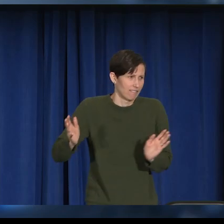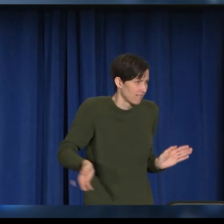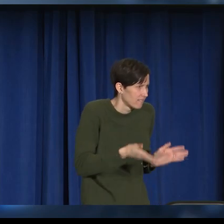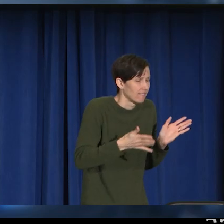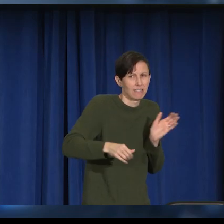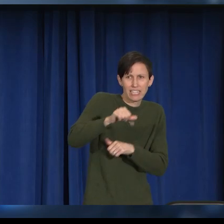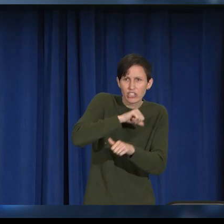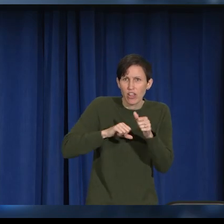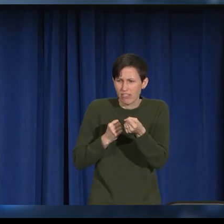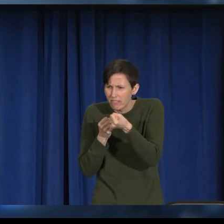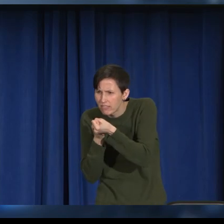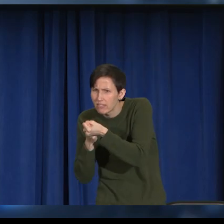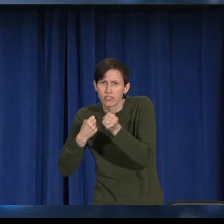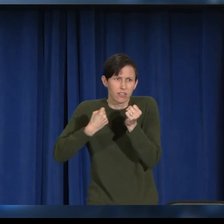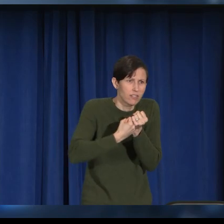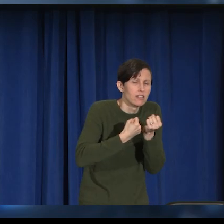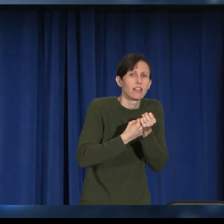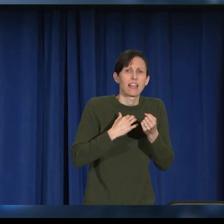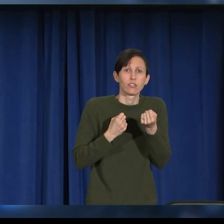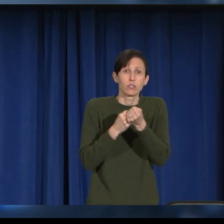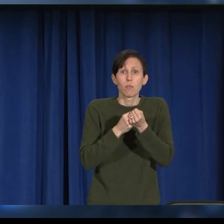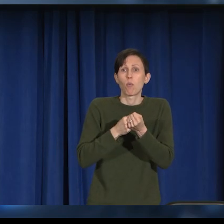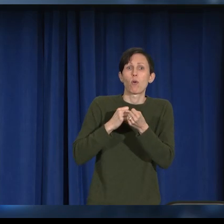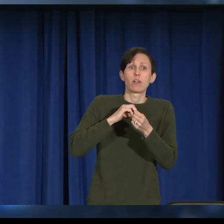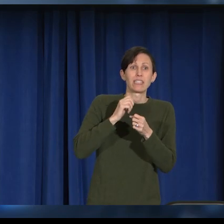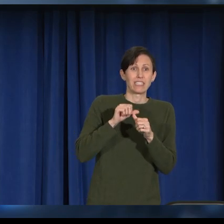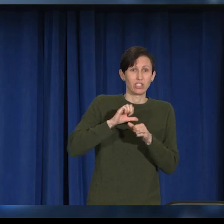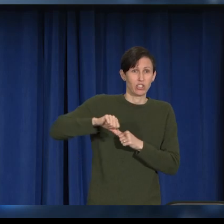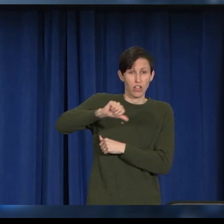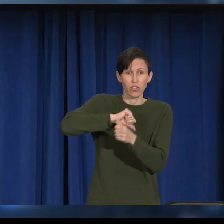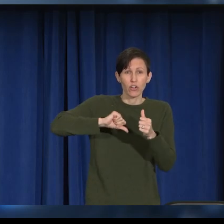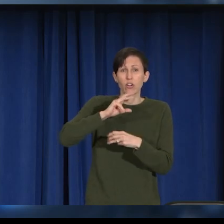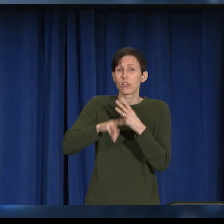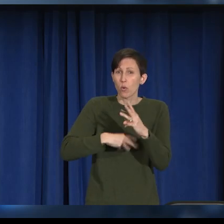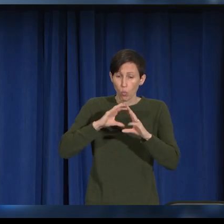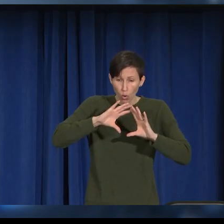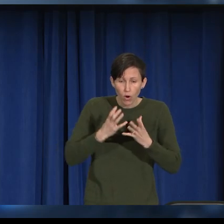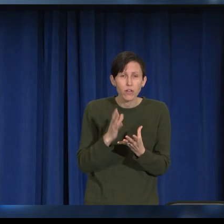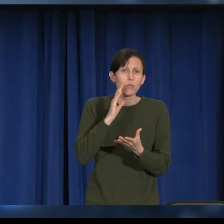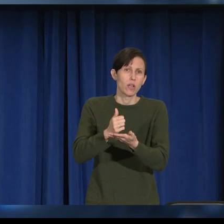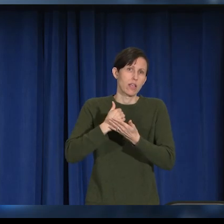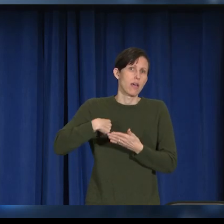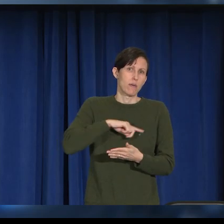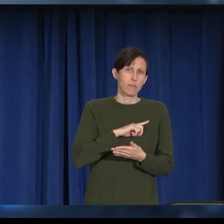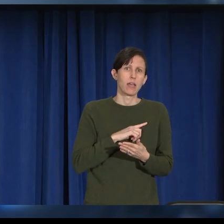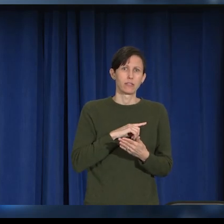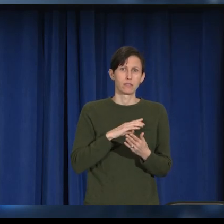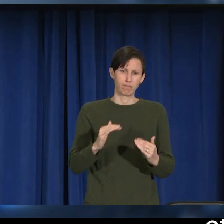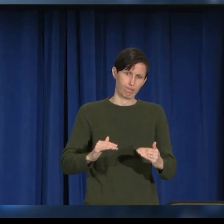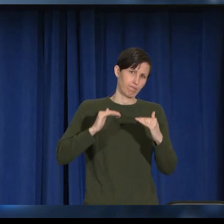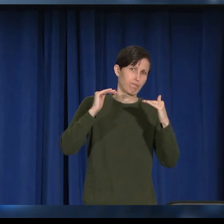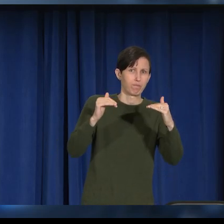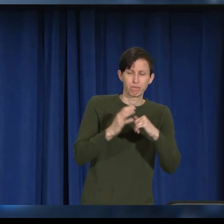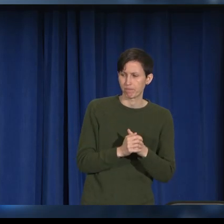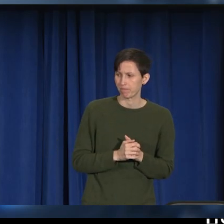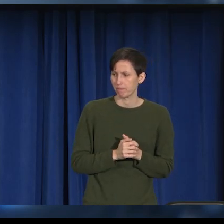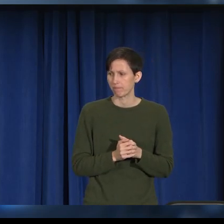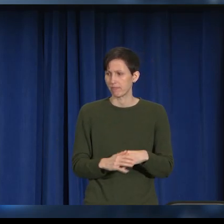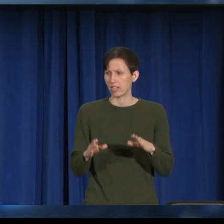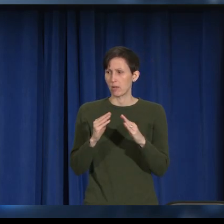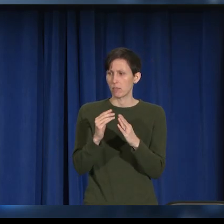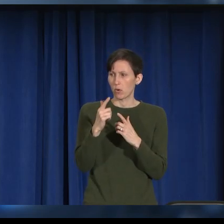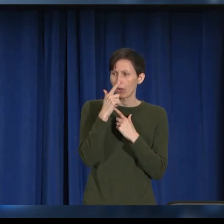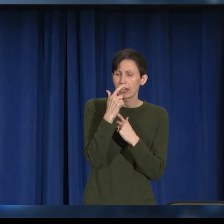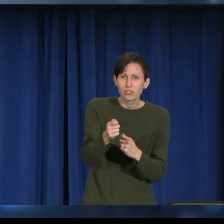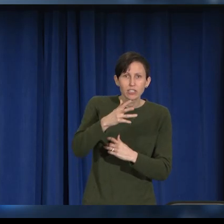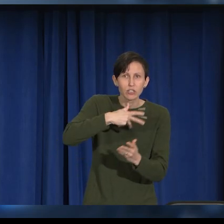that support network around the world that helps us to get to the next level or the next step. So my interest in social